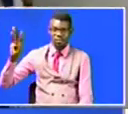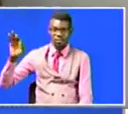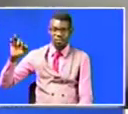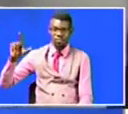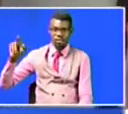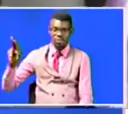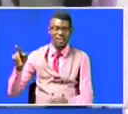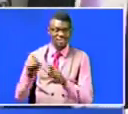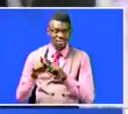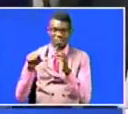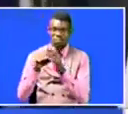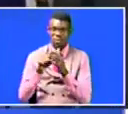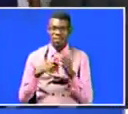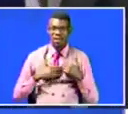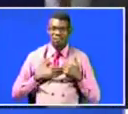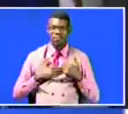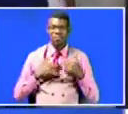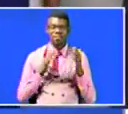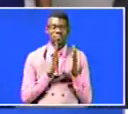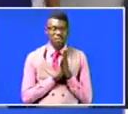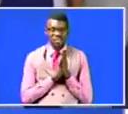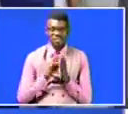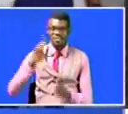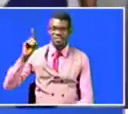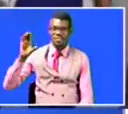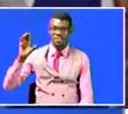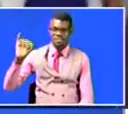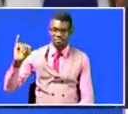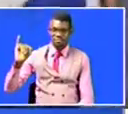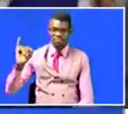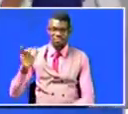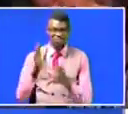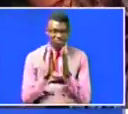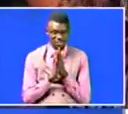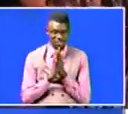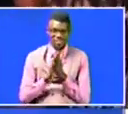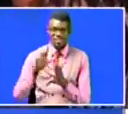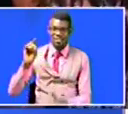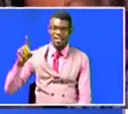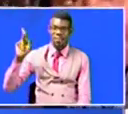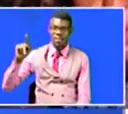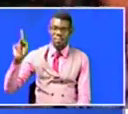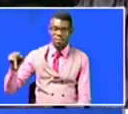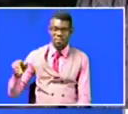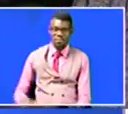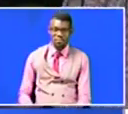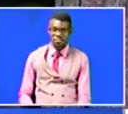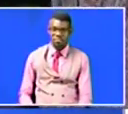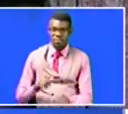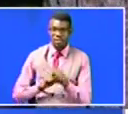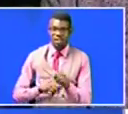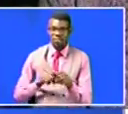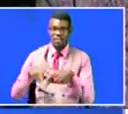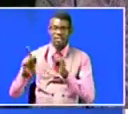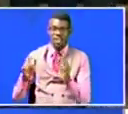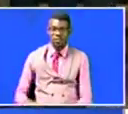legal confrontation with the Directorate of Criminal Investigations and the Director of Public Prosecutions after she managed to